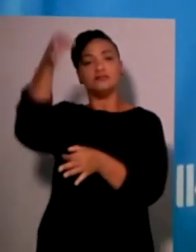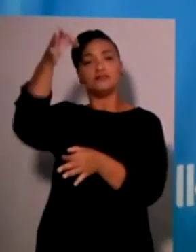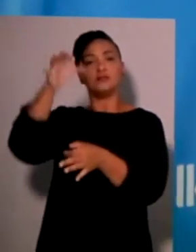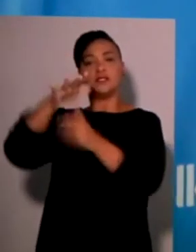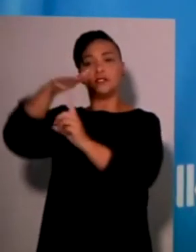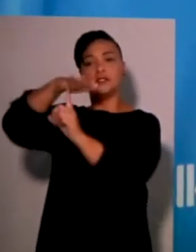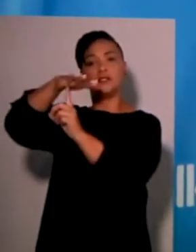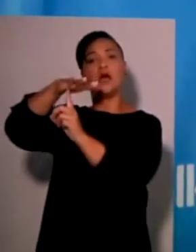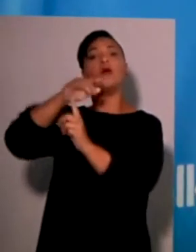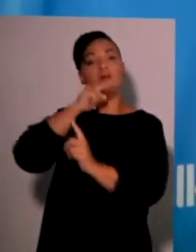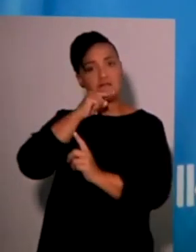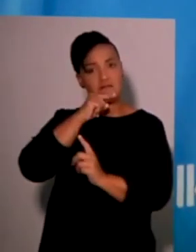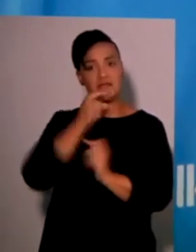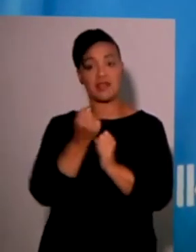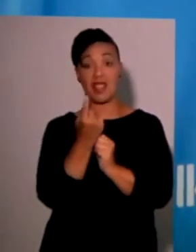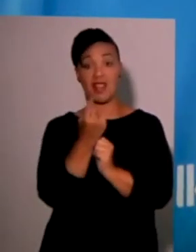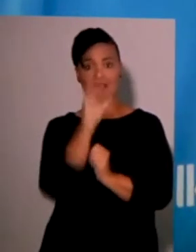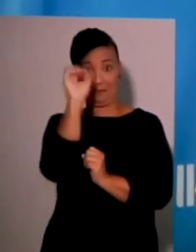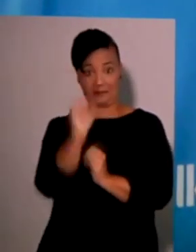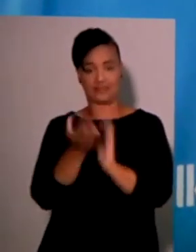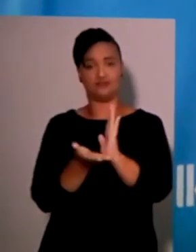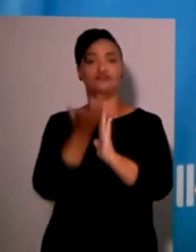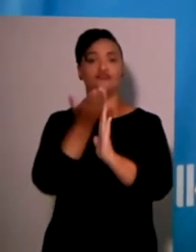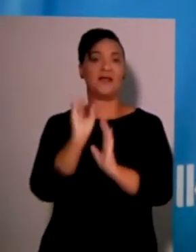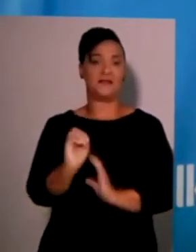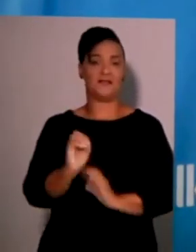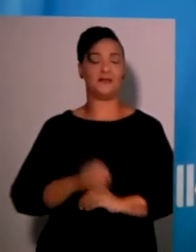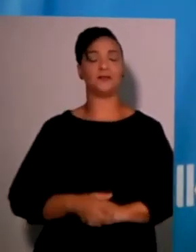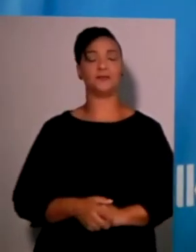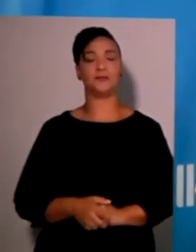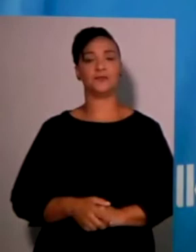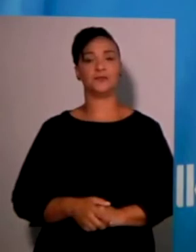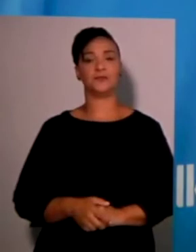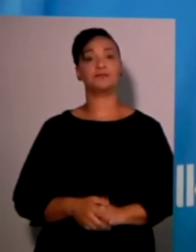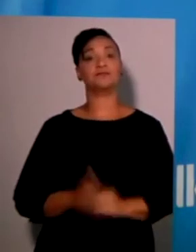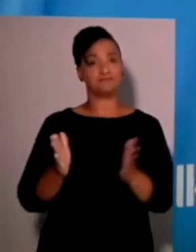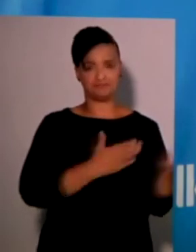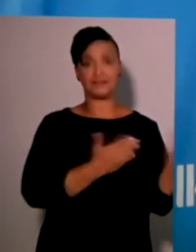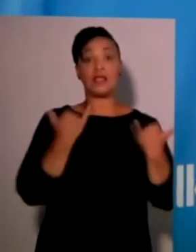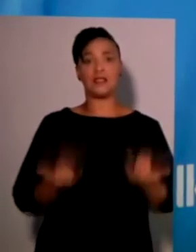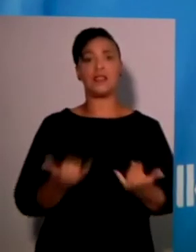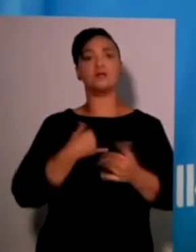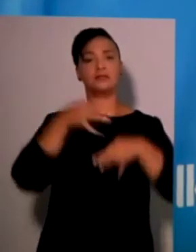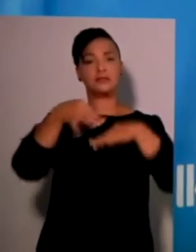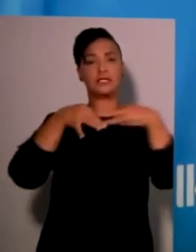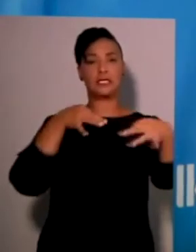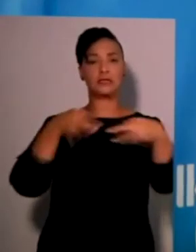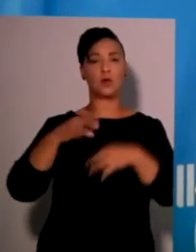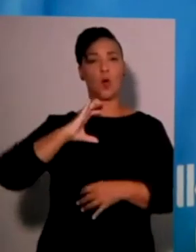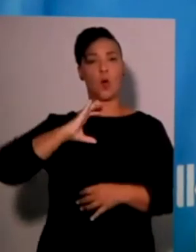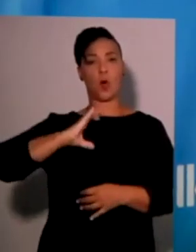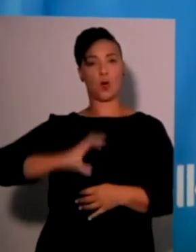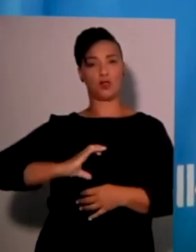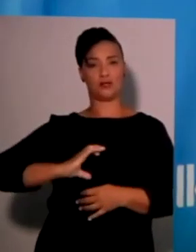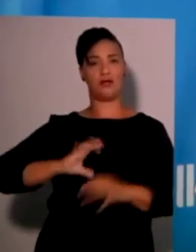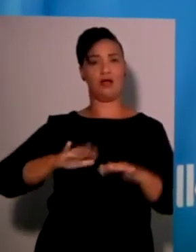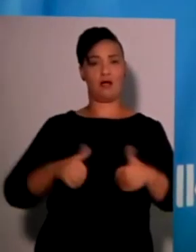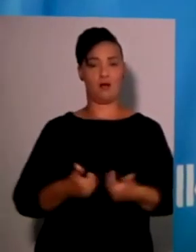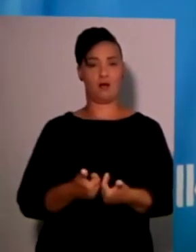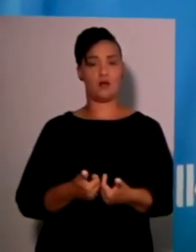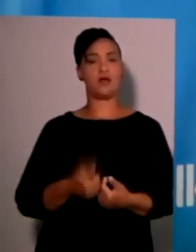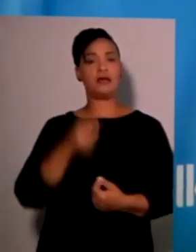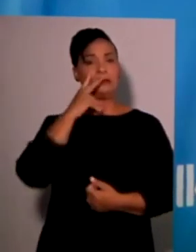up by about 11%. I will start now with consumer, and let's look at how they would have